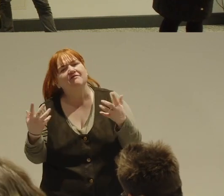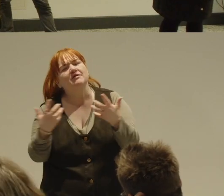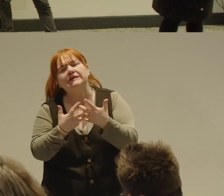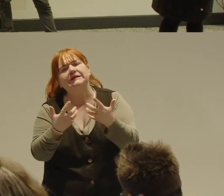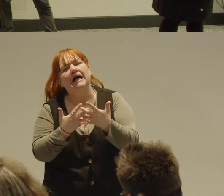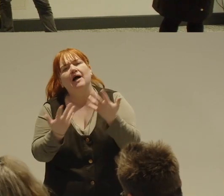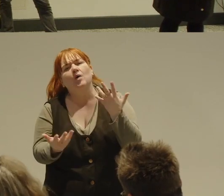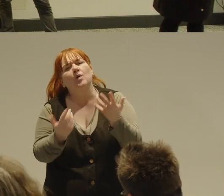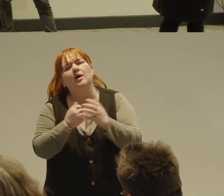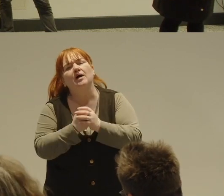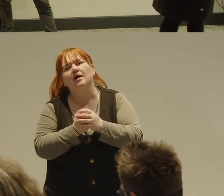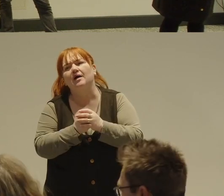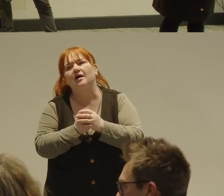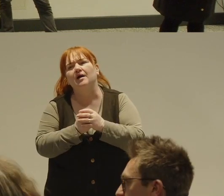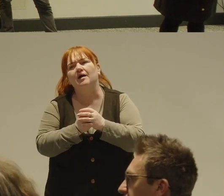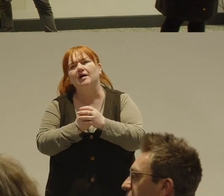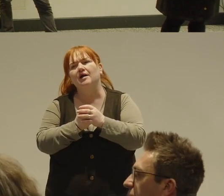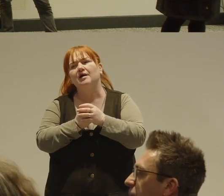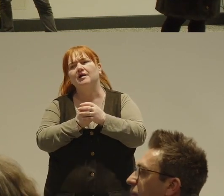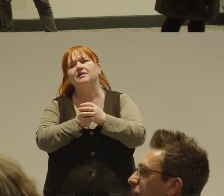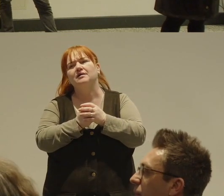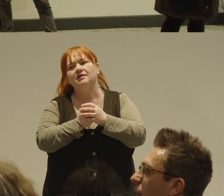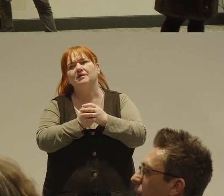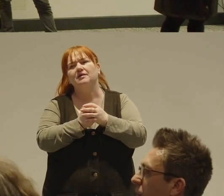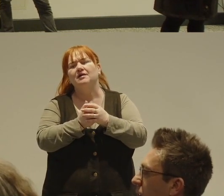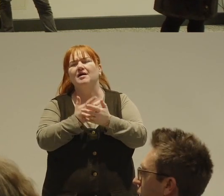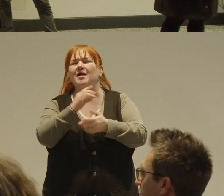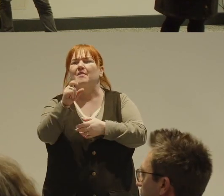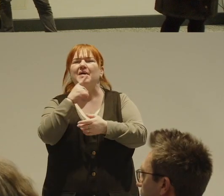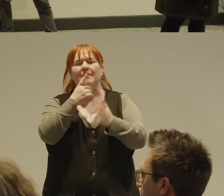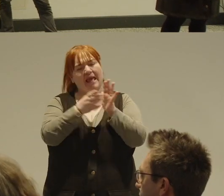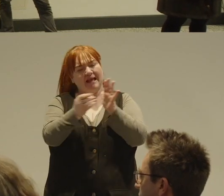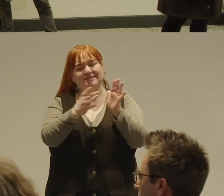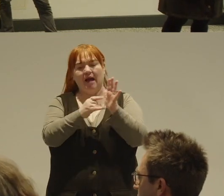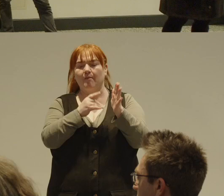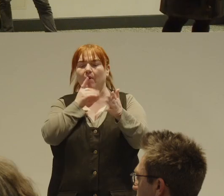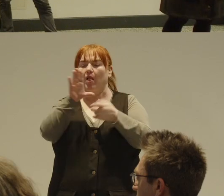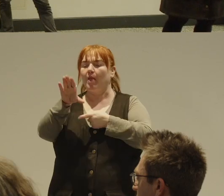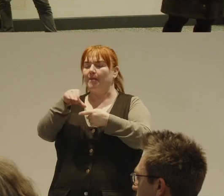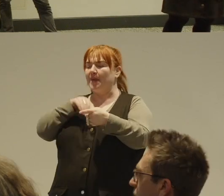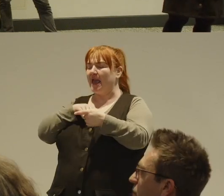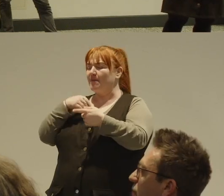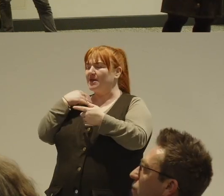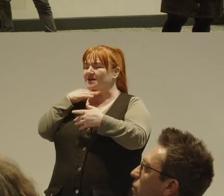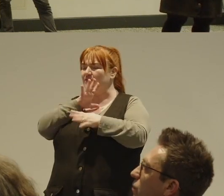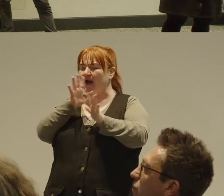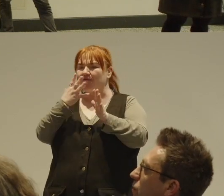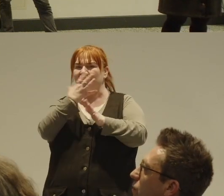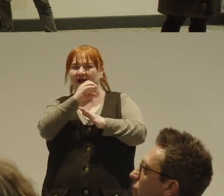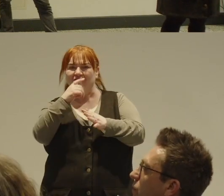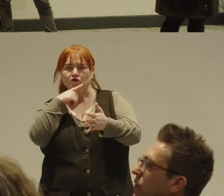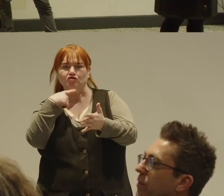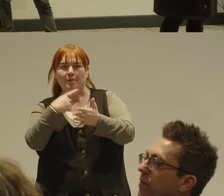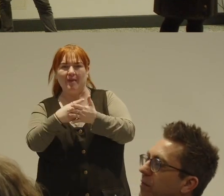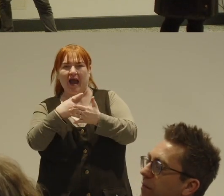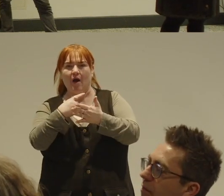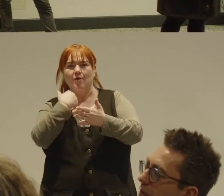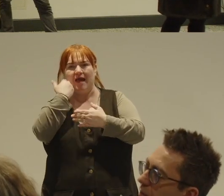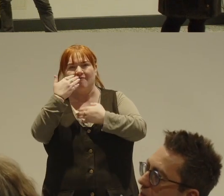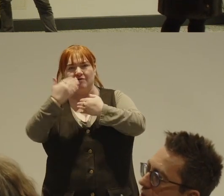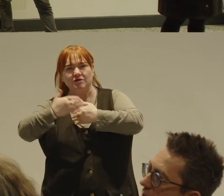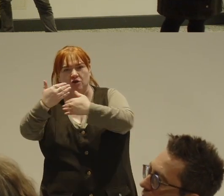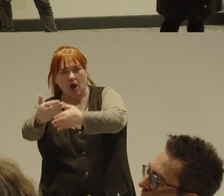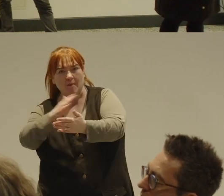they, I don't know, the payment's around £500 a term for a couple of terms, if you just pay it